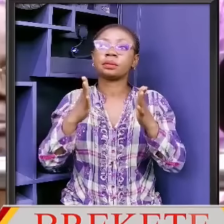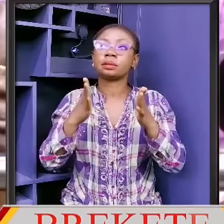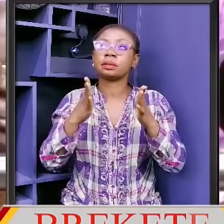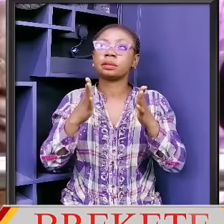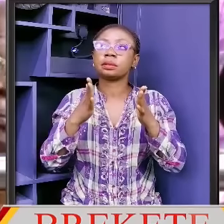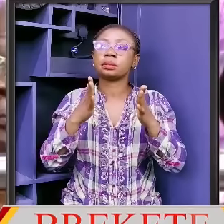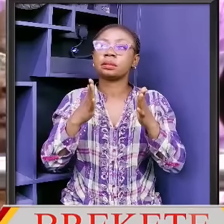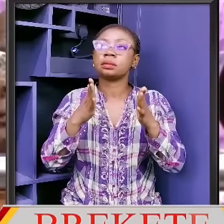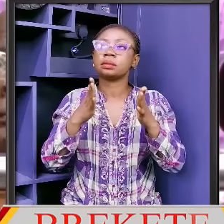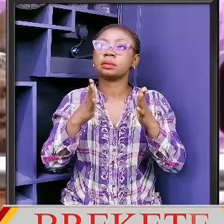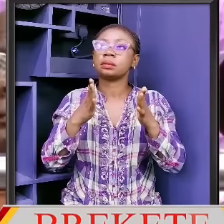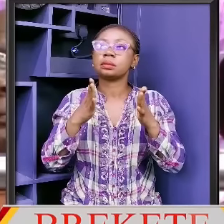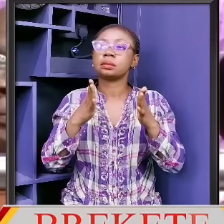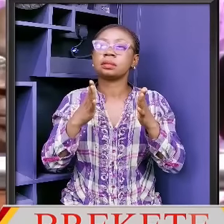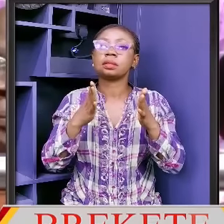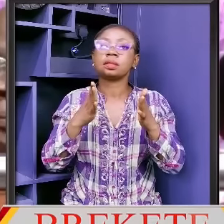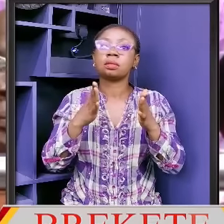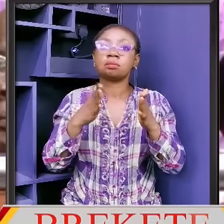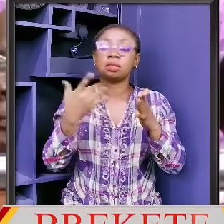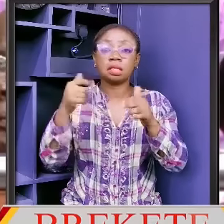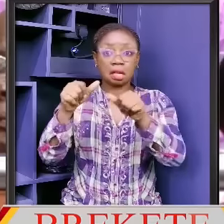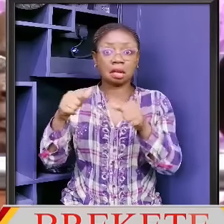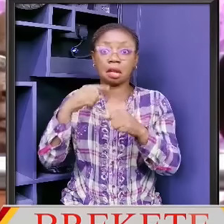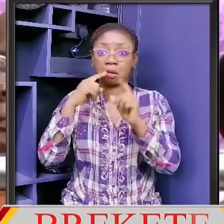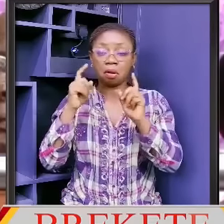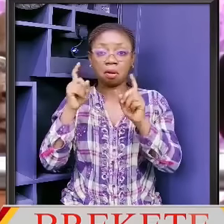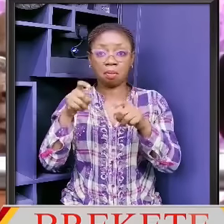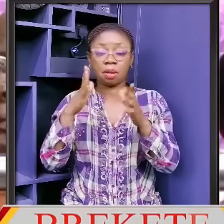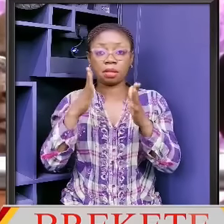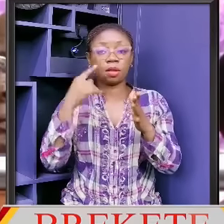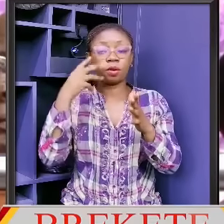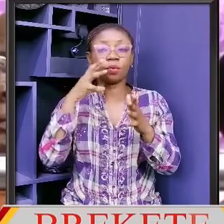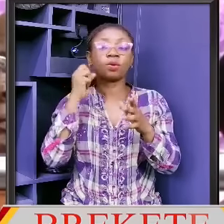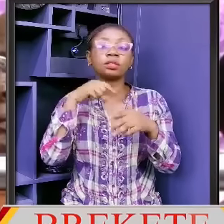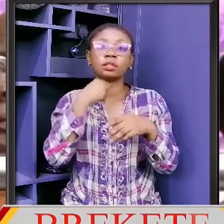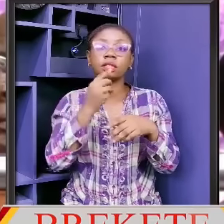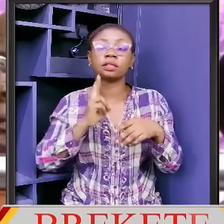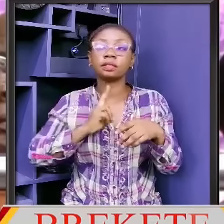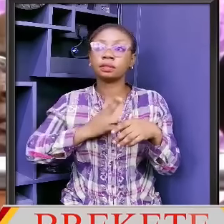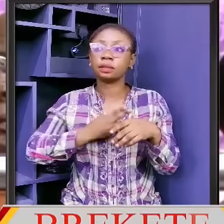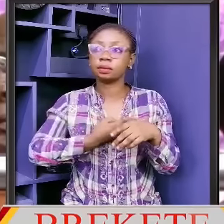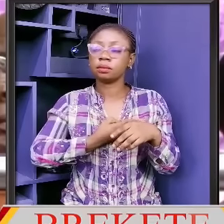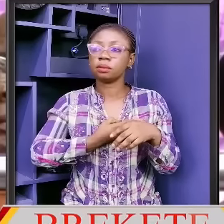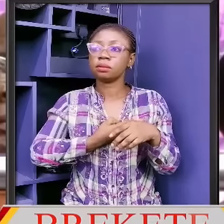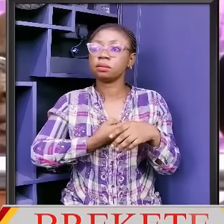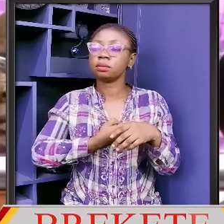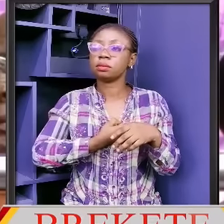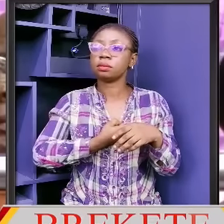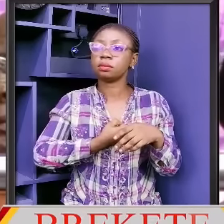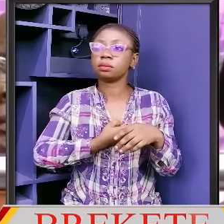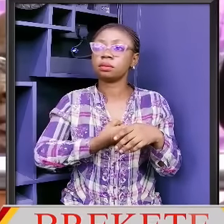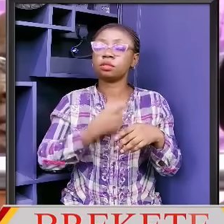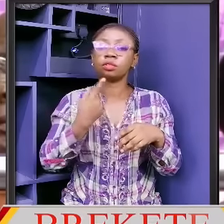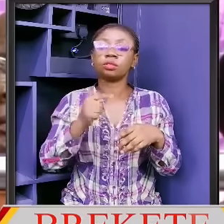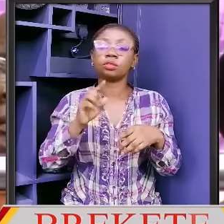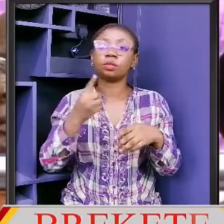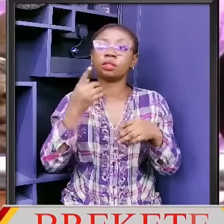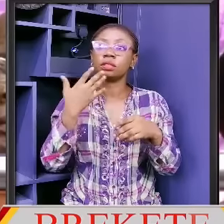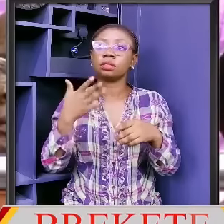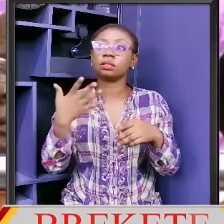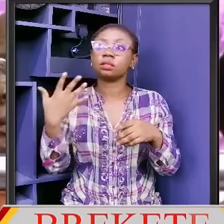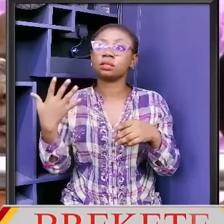Even him, he was the one that was called telling me what happened. But that he pitied me. But who, the only thing he would do for me that